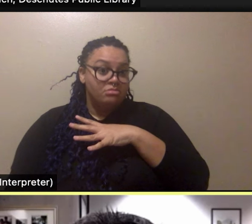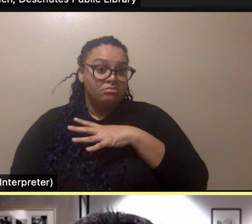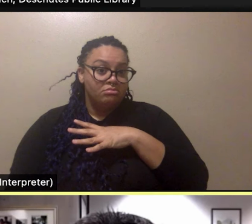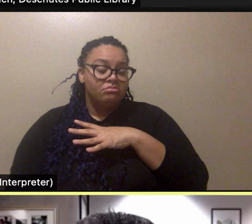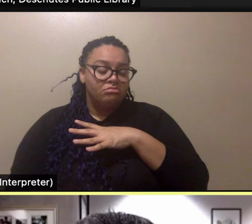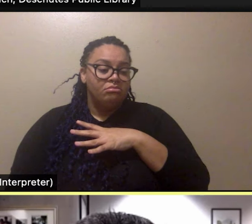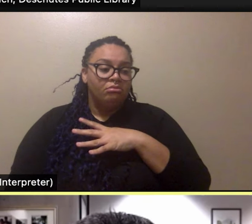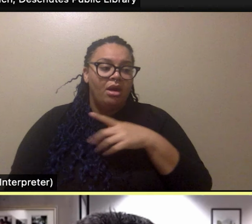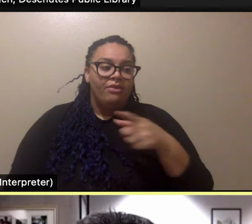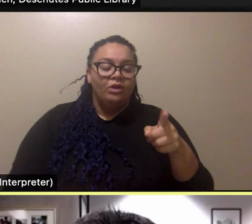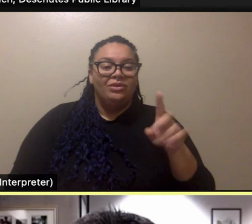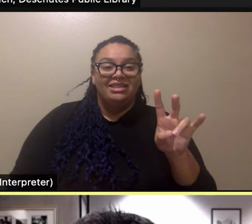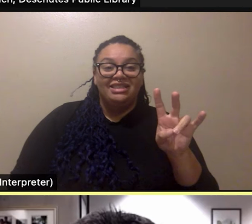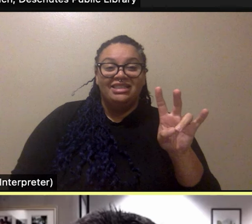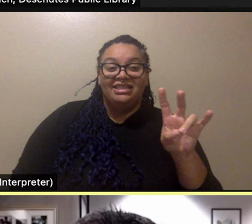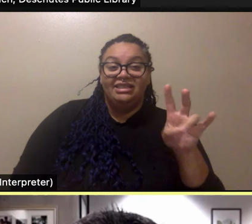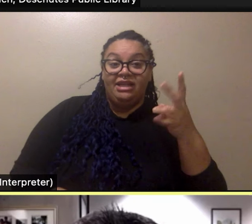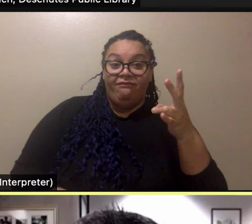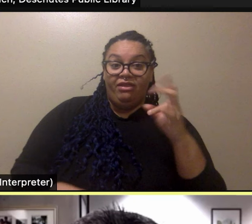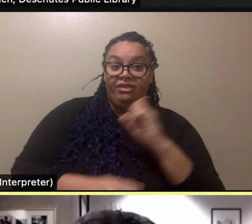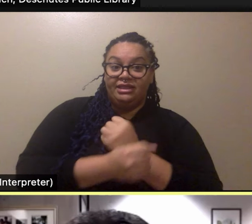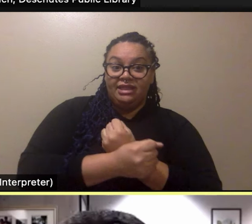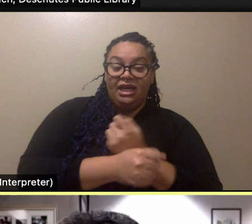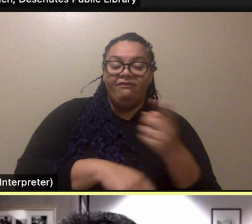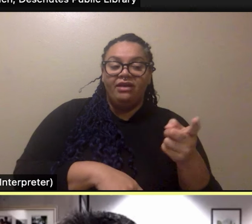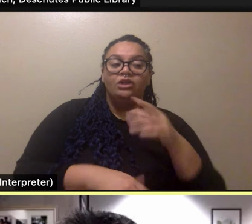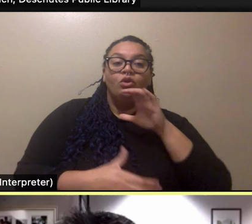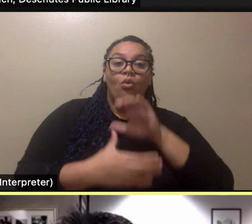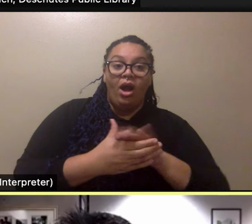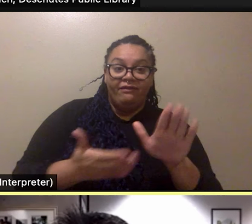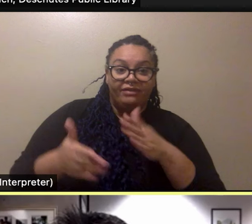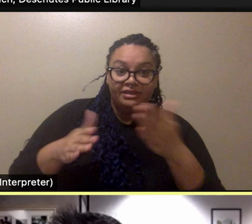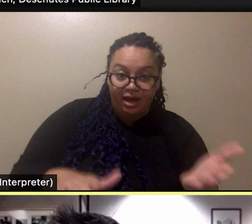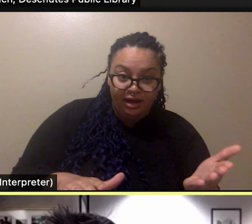This was his 7th slave. His wife had recently died,